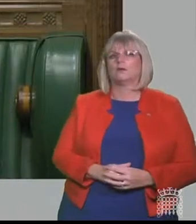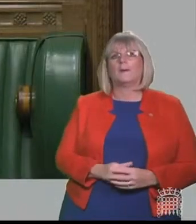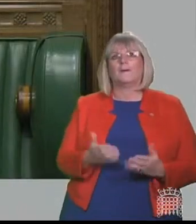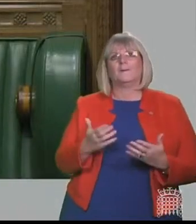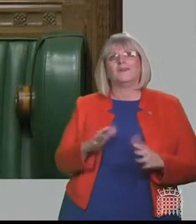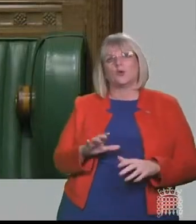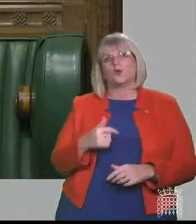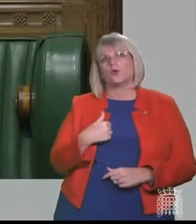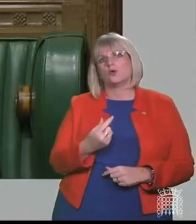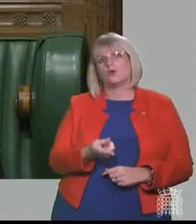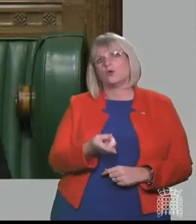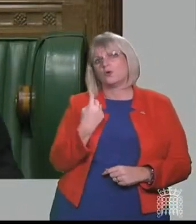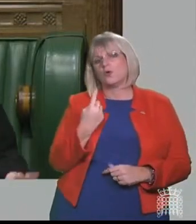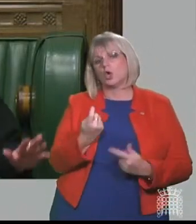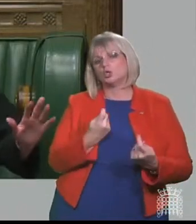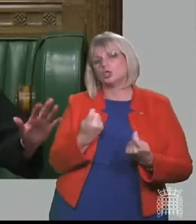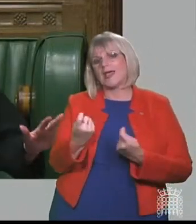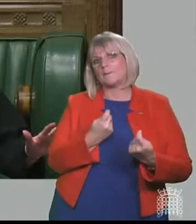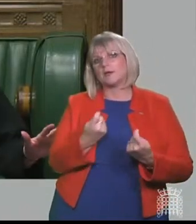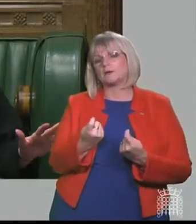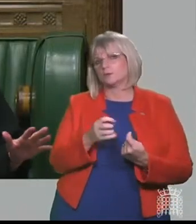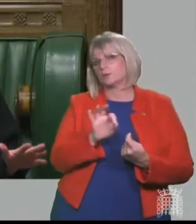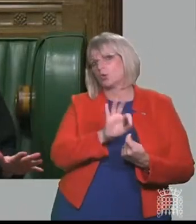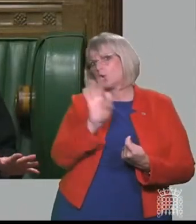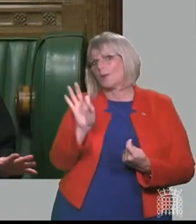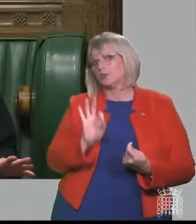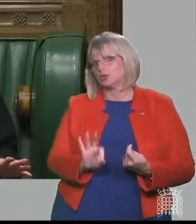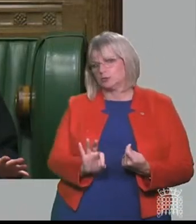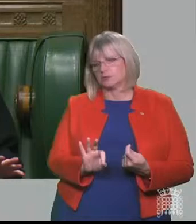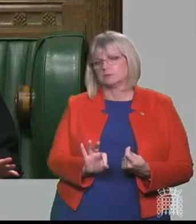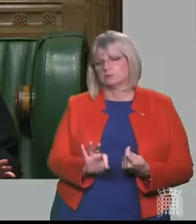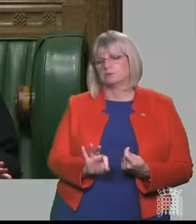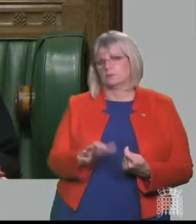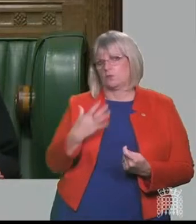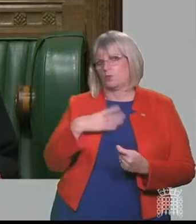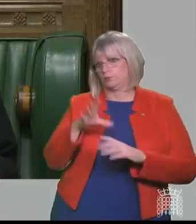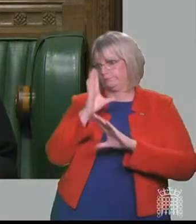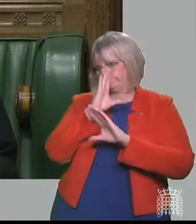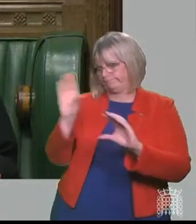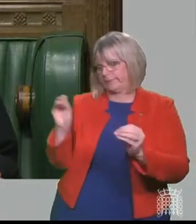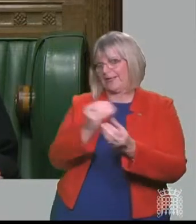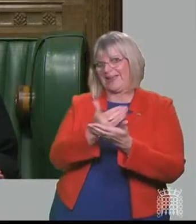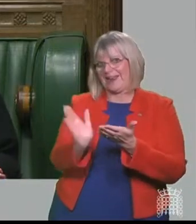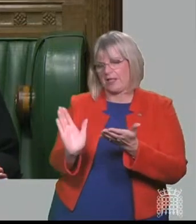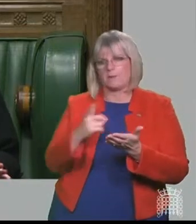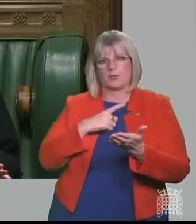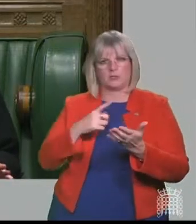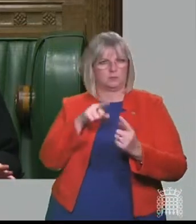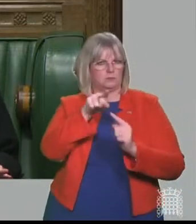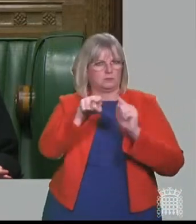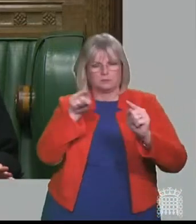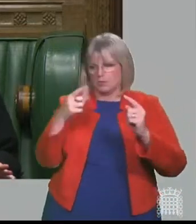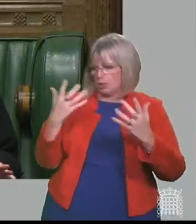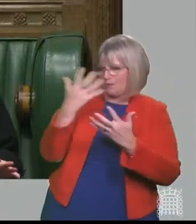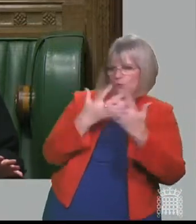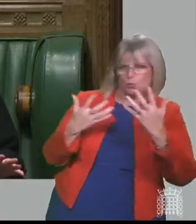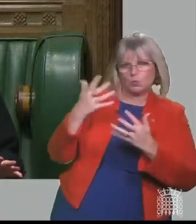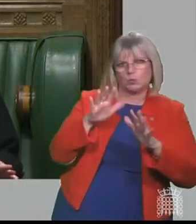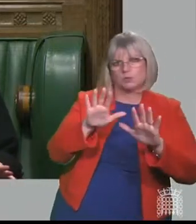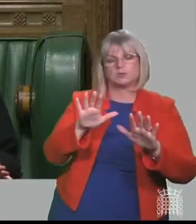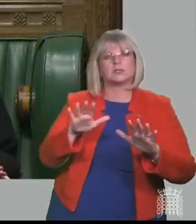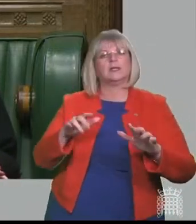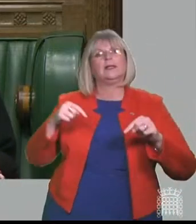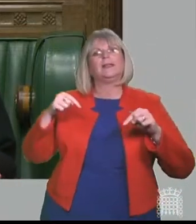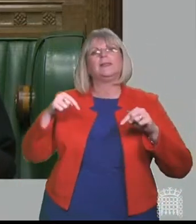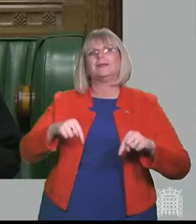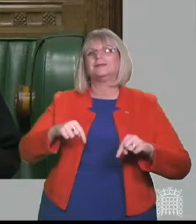Treasury Select Committee to ask her question, I just want to make it clear to the House, because there is some confusion, that this is not the